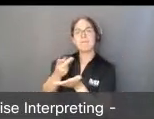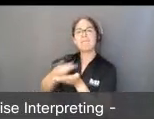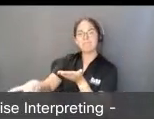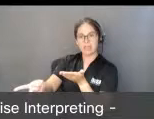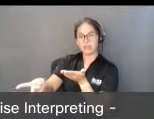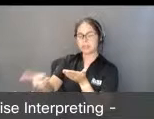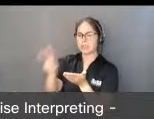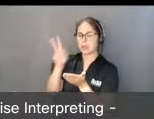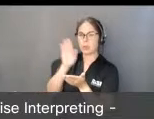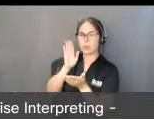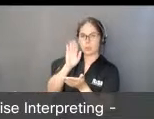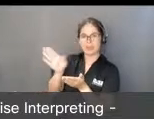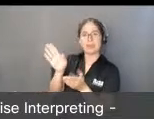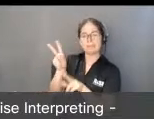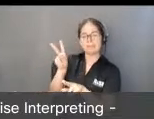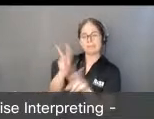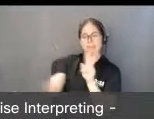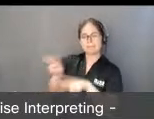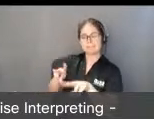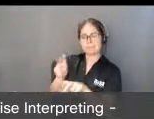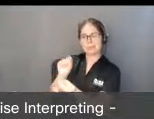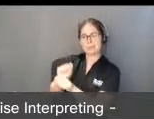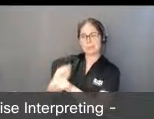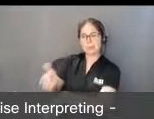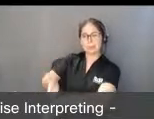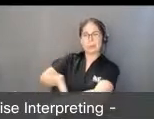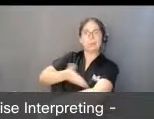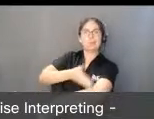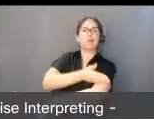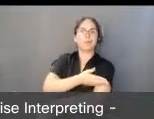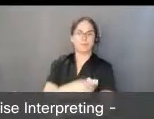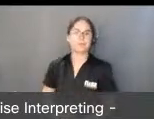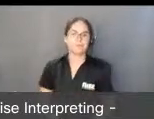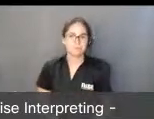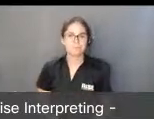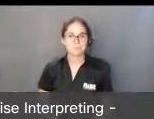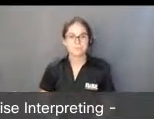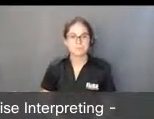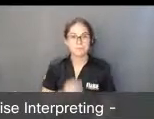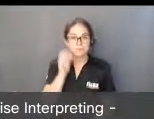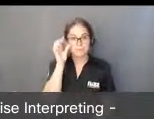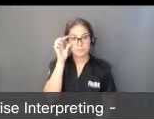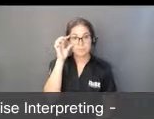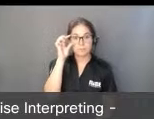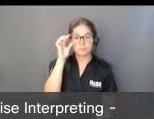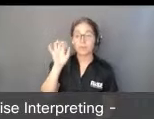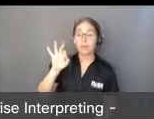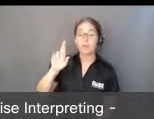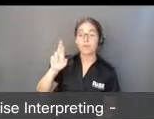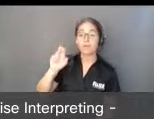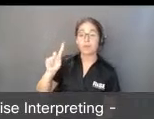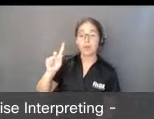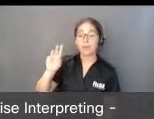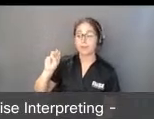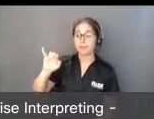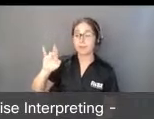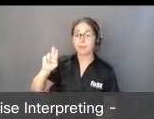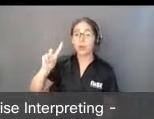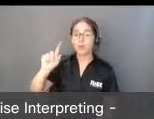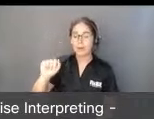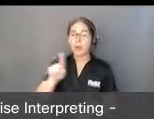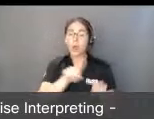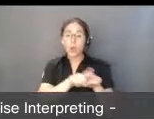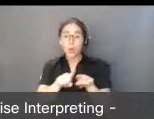that we will work to improve on. And also let me mention the family,